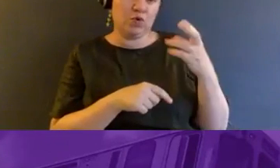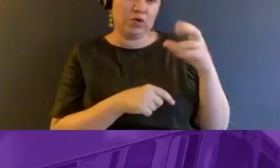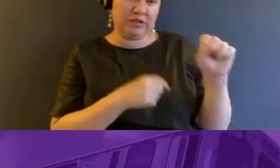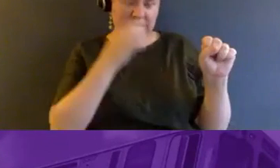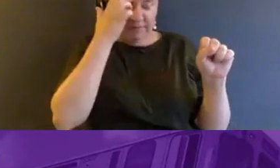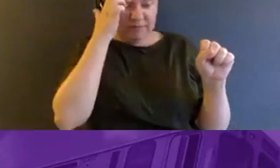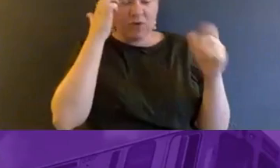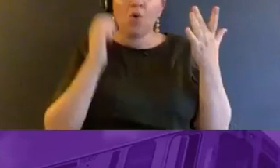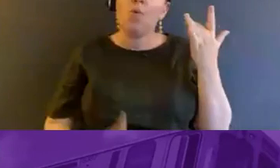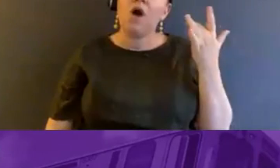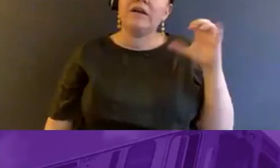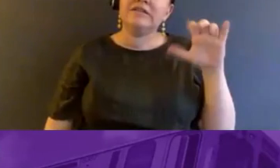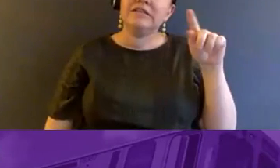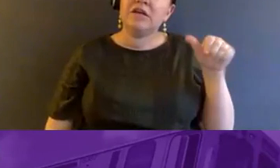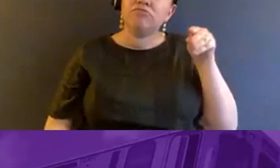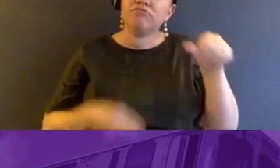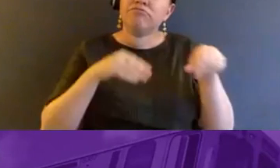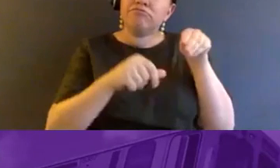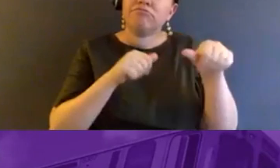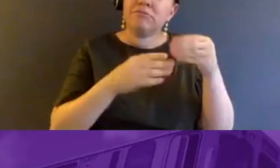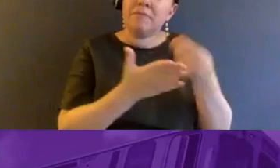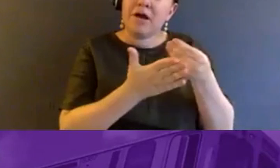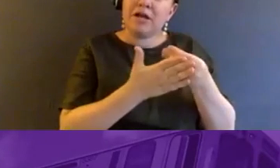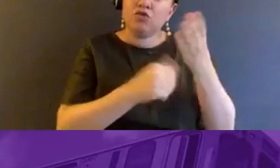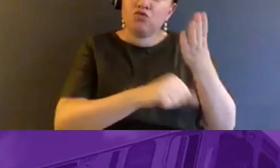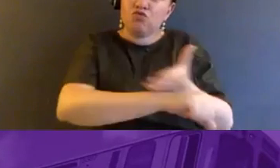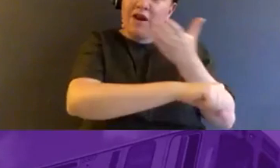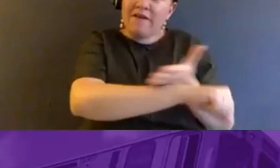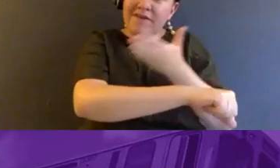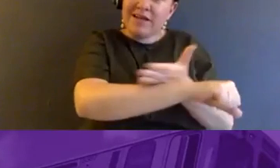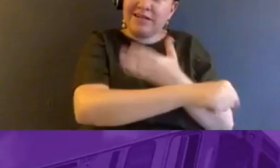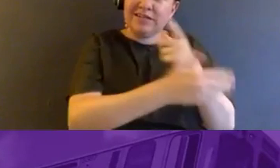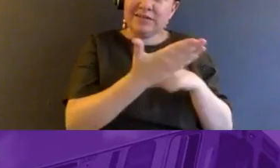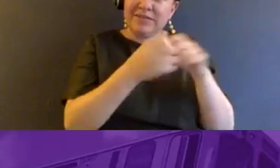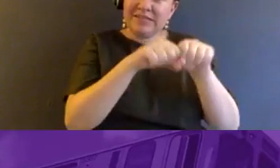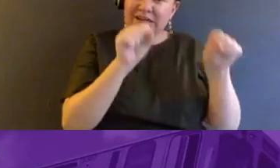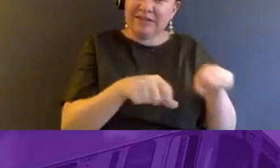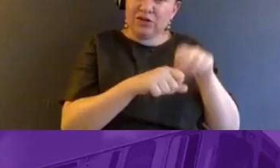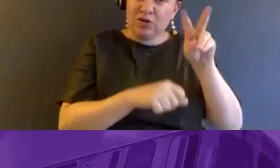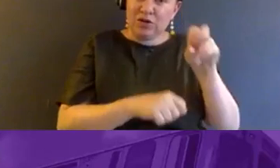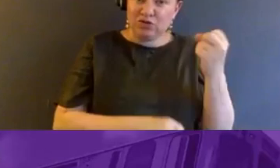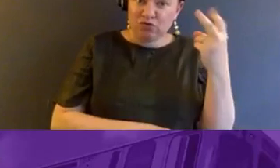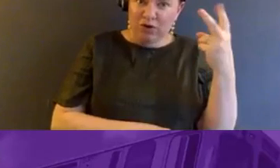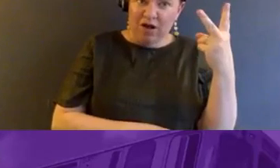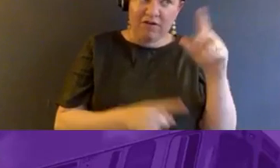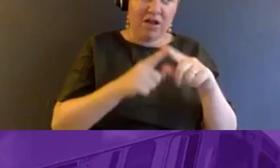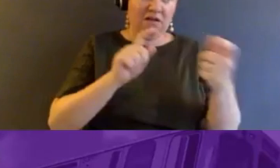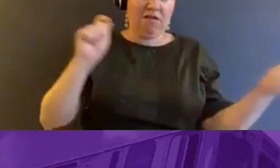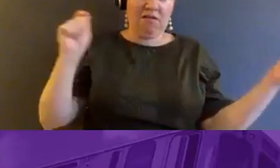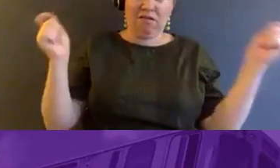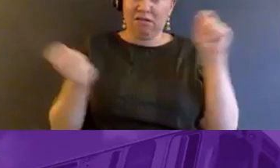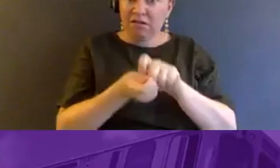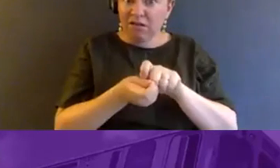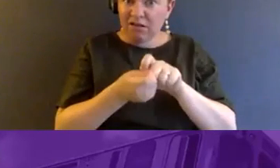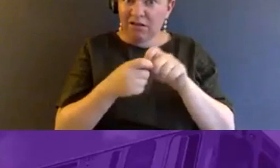Why did CTA spend money renovating some of these stations in 2012 just to have it completely rebuilt less than 10